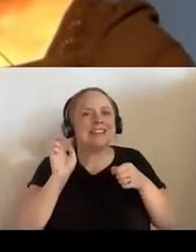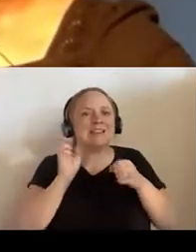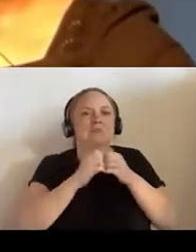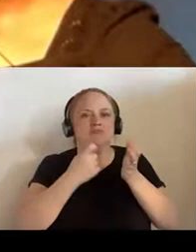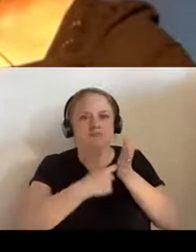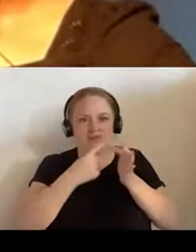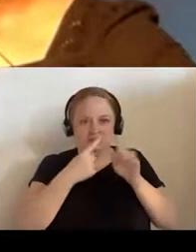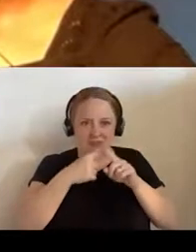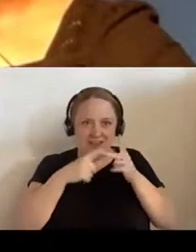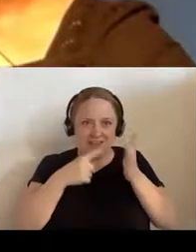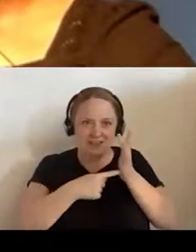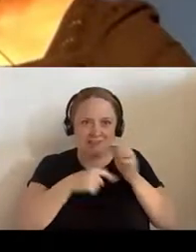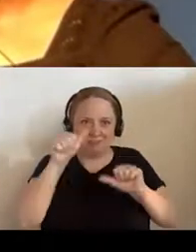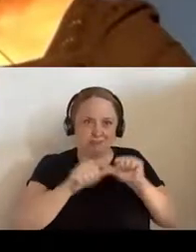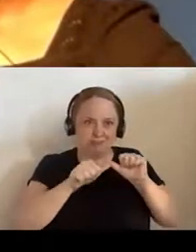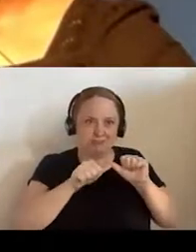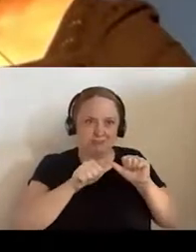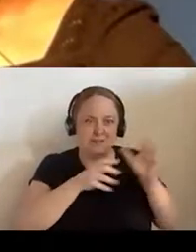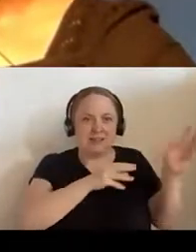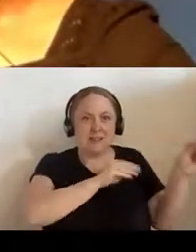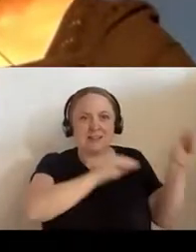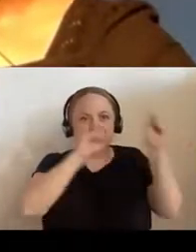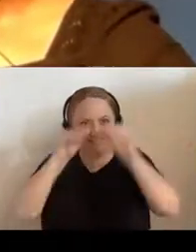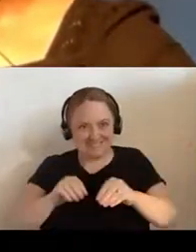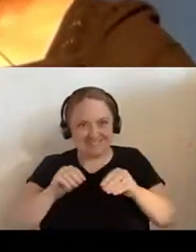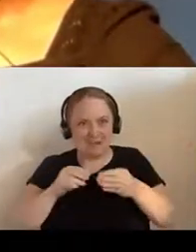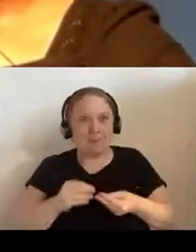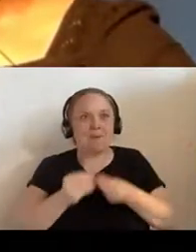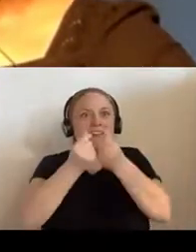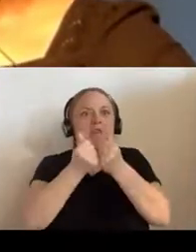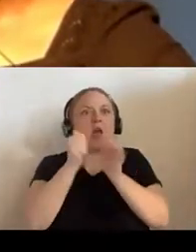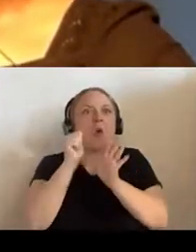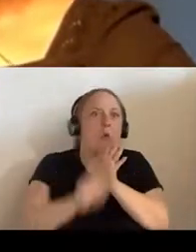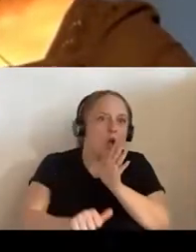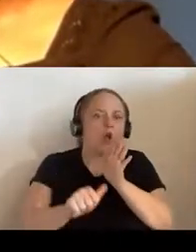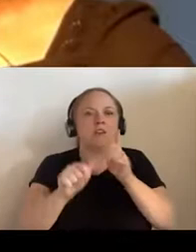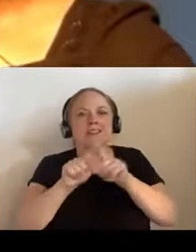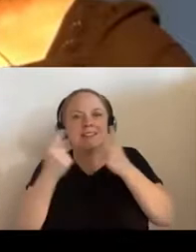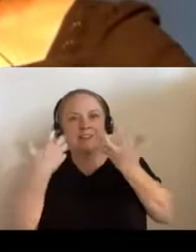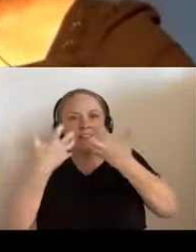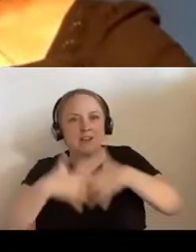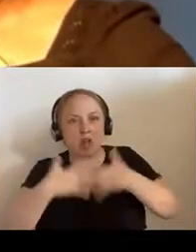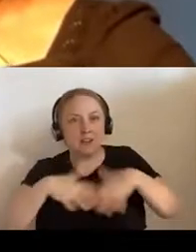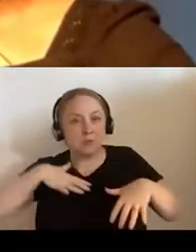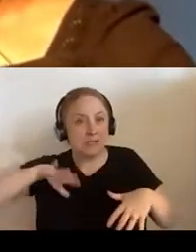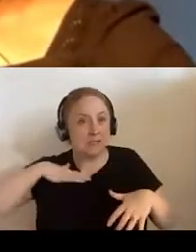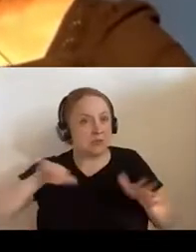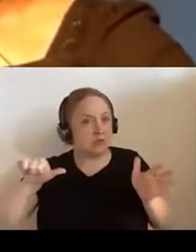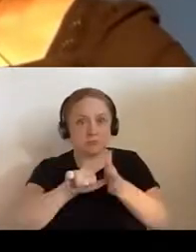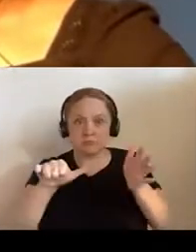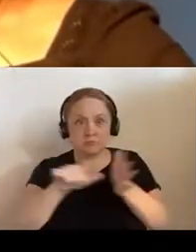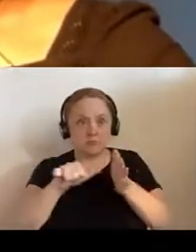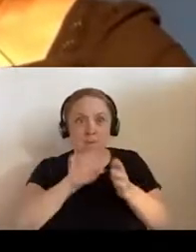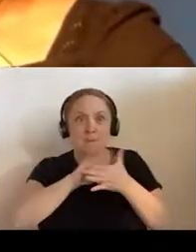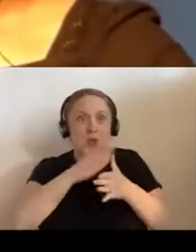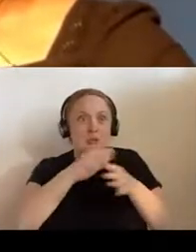different materials as a person that's making work with wood and different technologies. And, you know, just because a border has changed